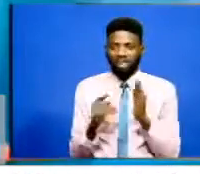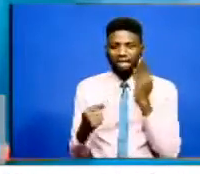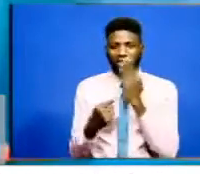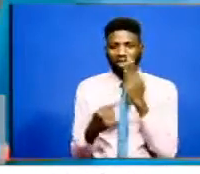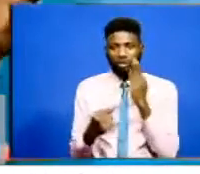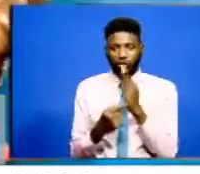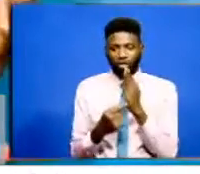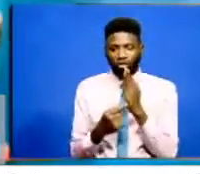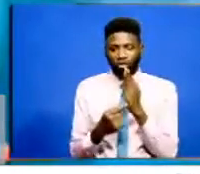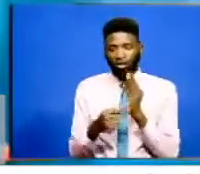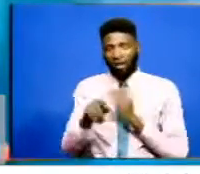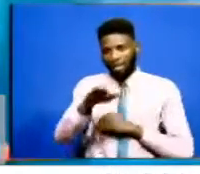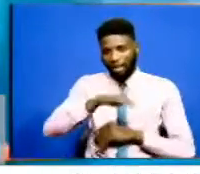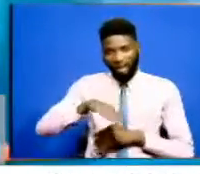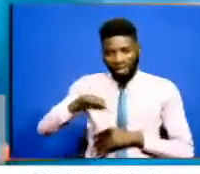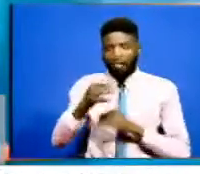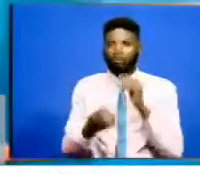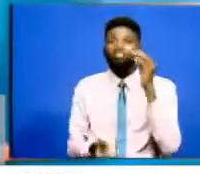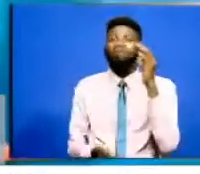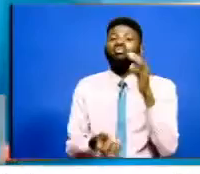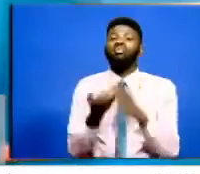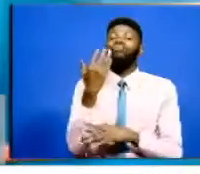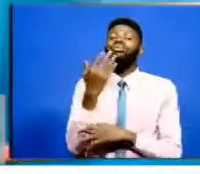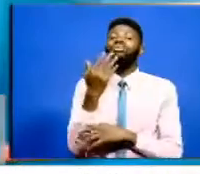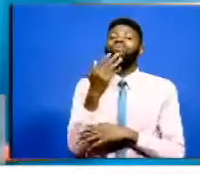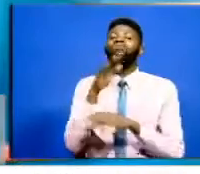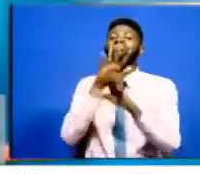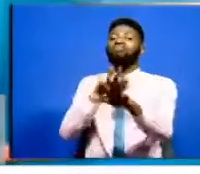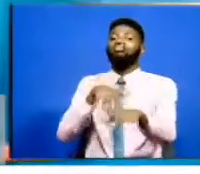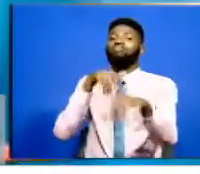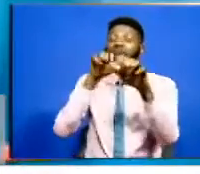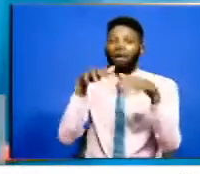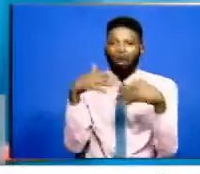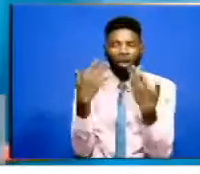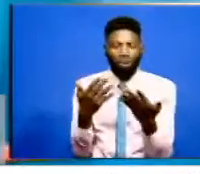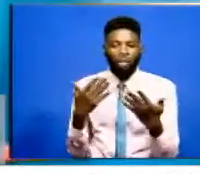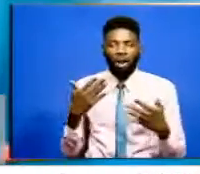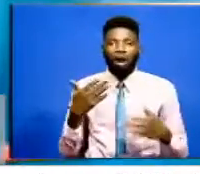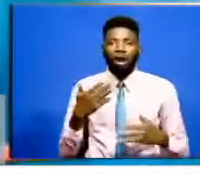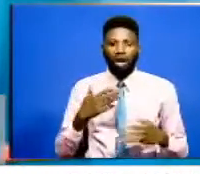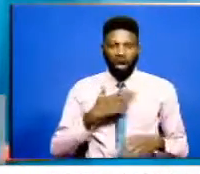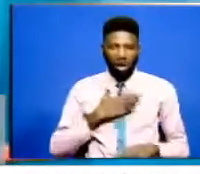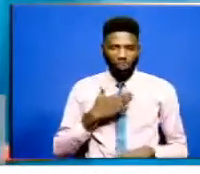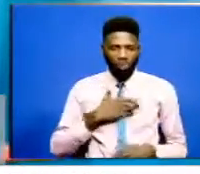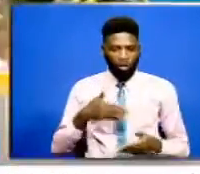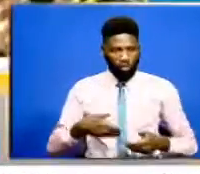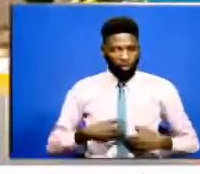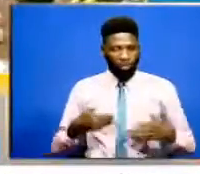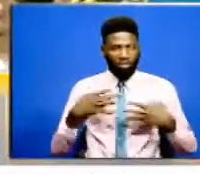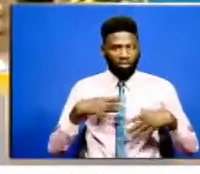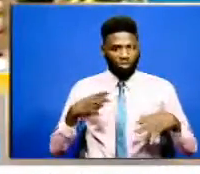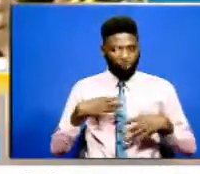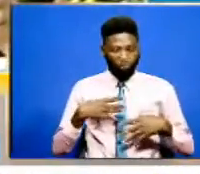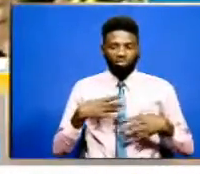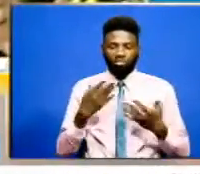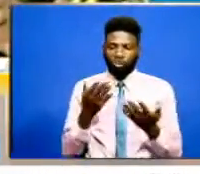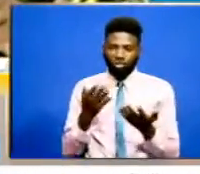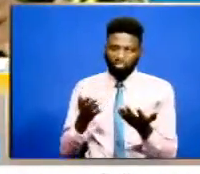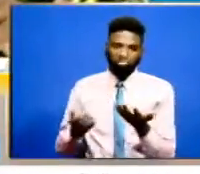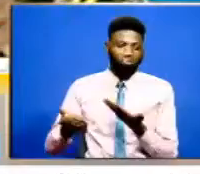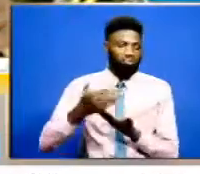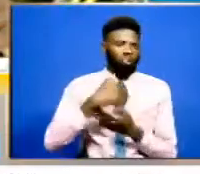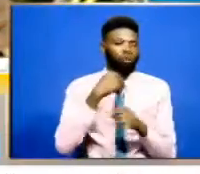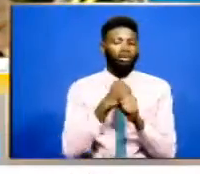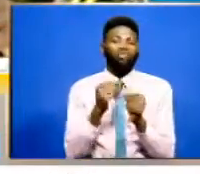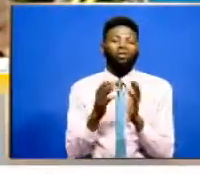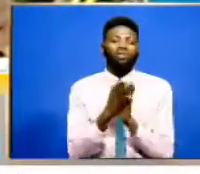created now to really rally our young people. Kenya is one of the member states when you talk